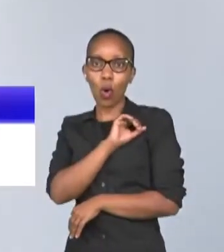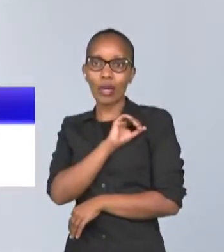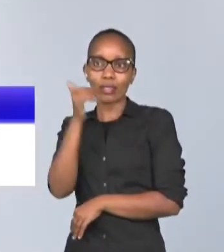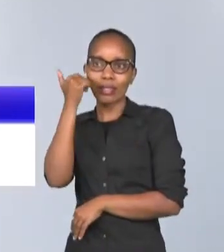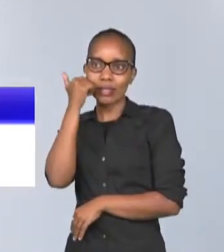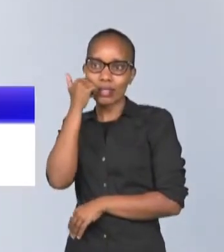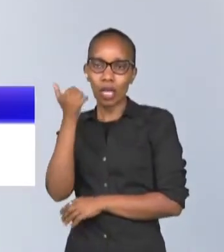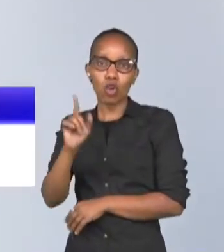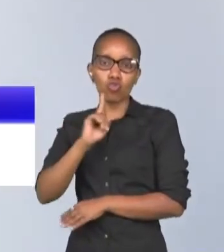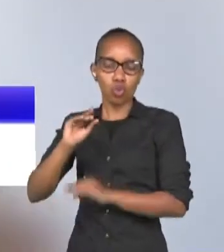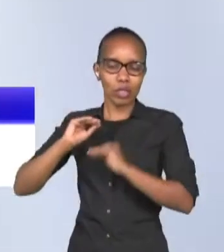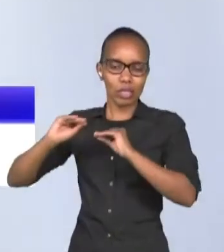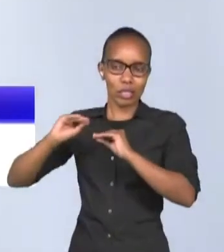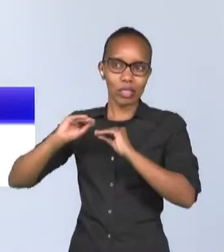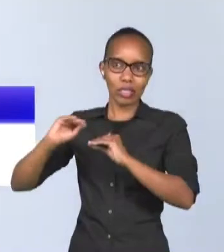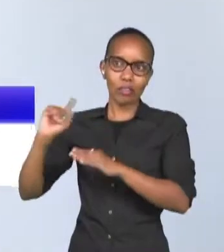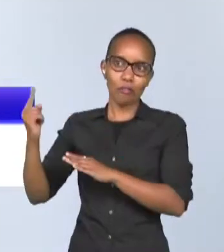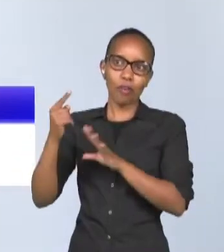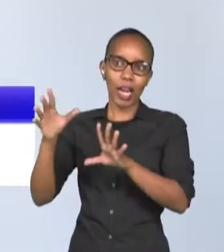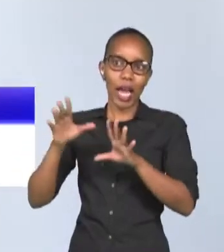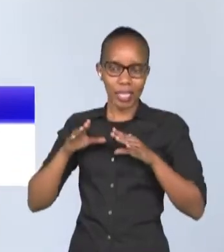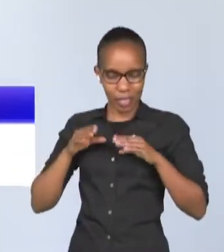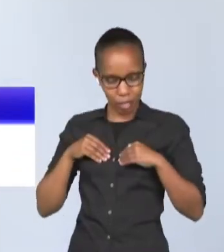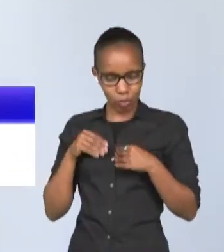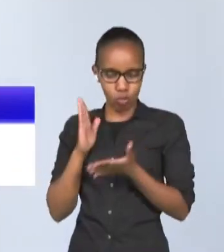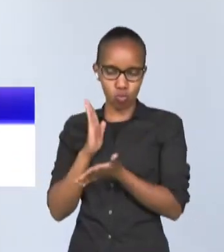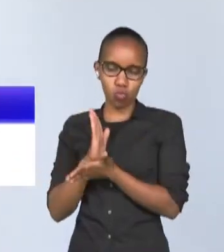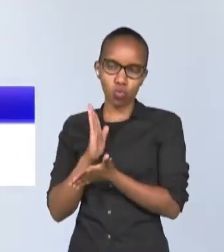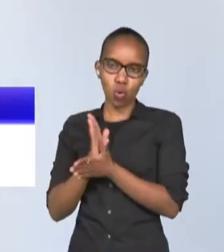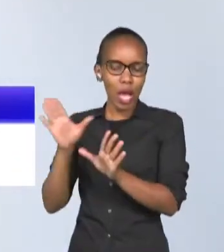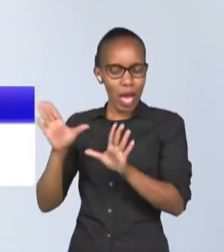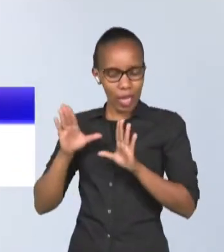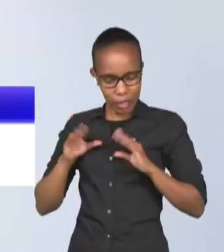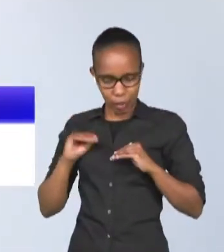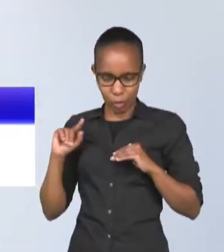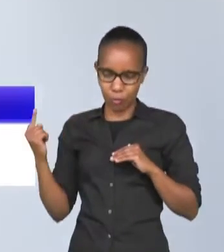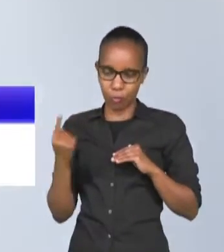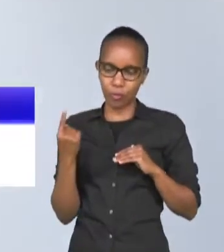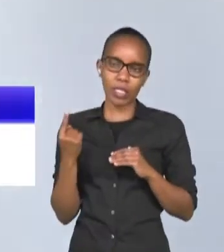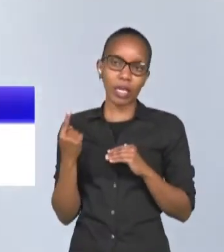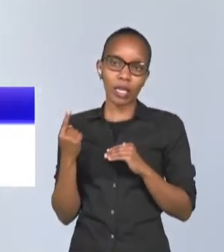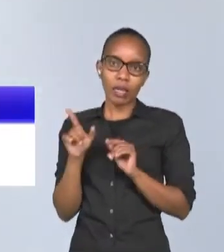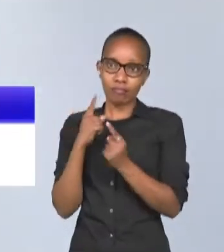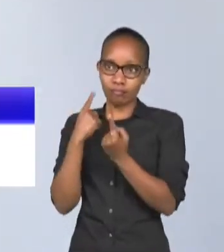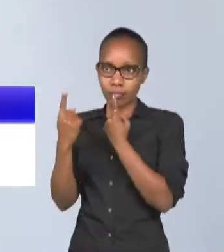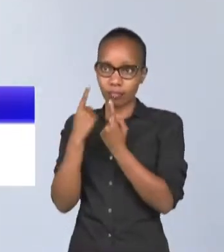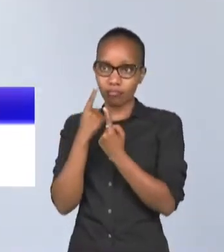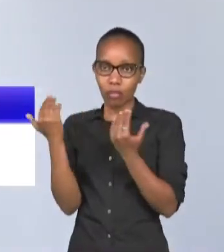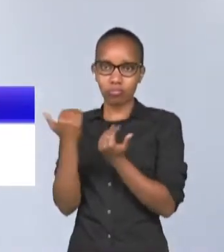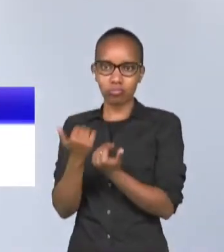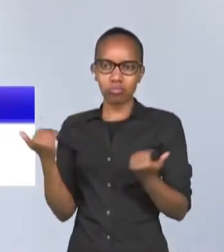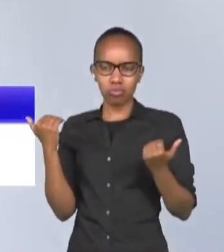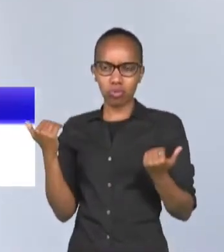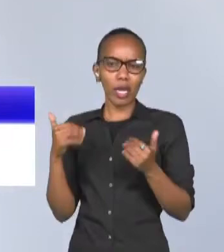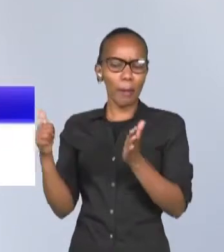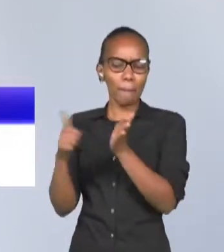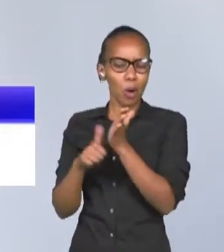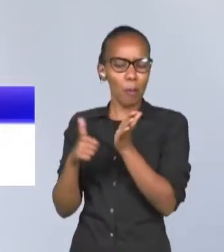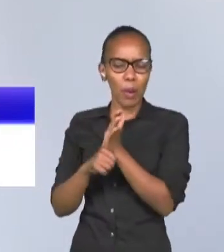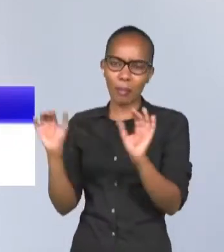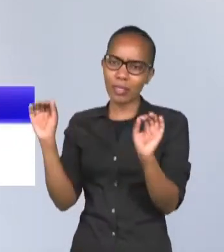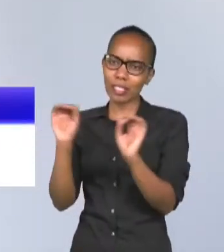to teach them first to accept. There is that thing called acceptance. We have to tell them that it's not their fault that their kids are having